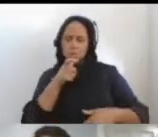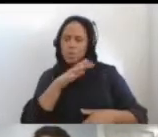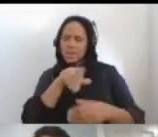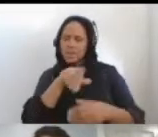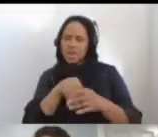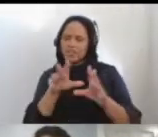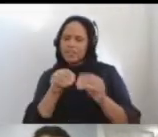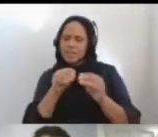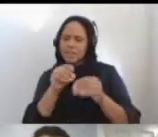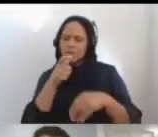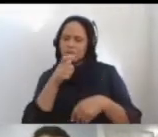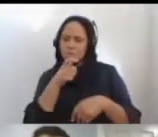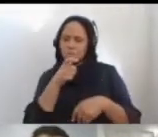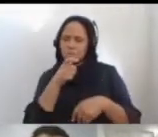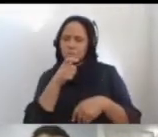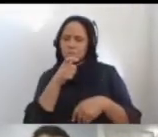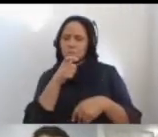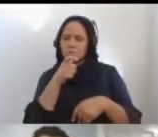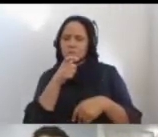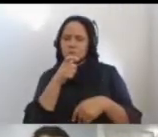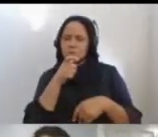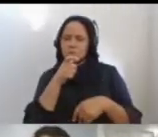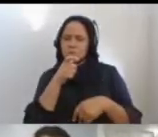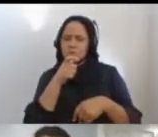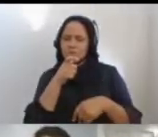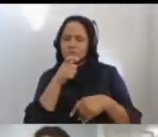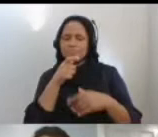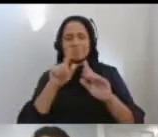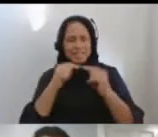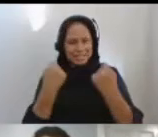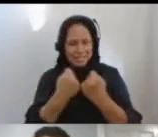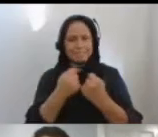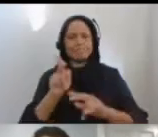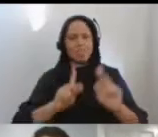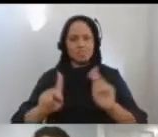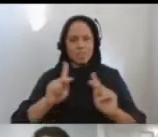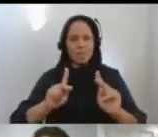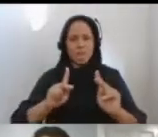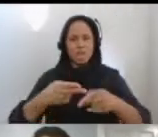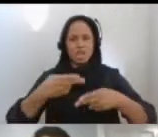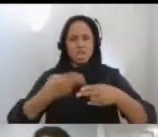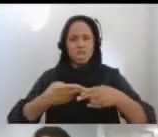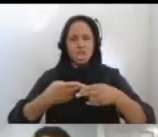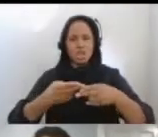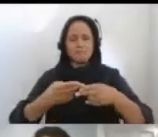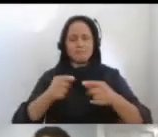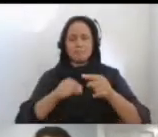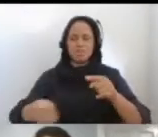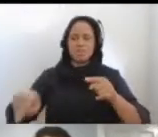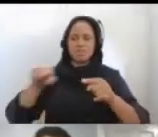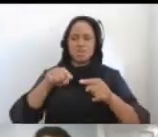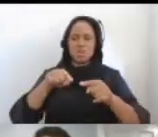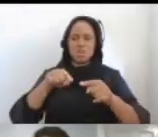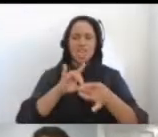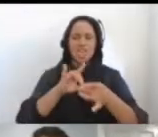meetings, we have a team of people called the Circle of Support. And